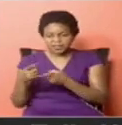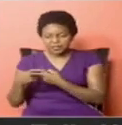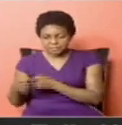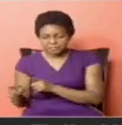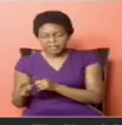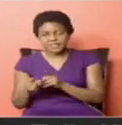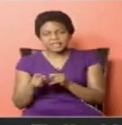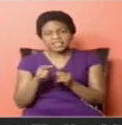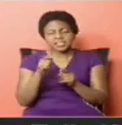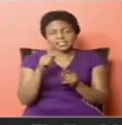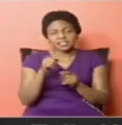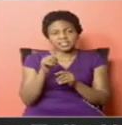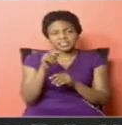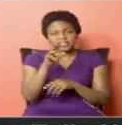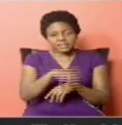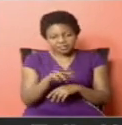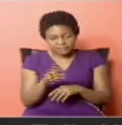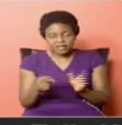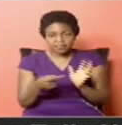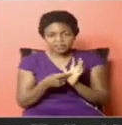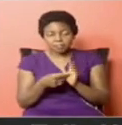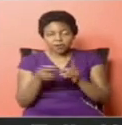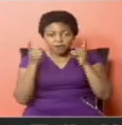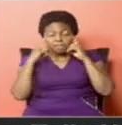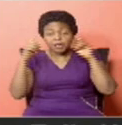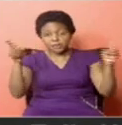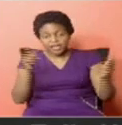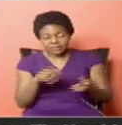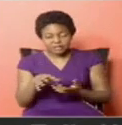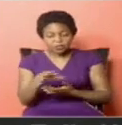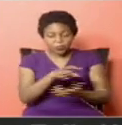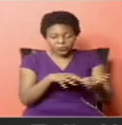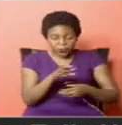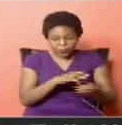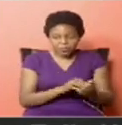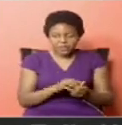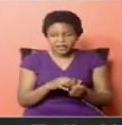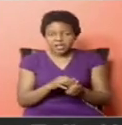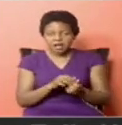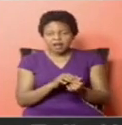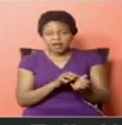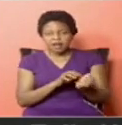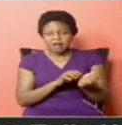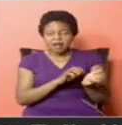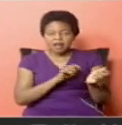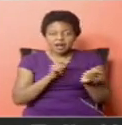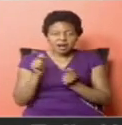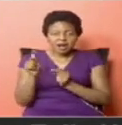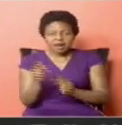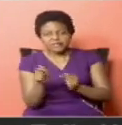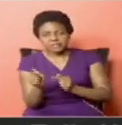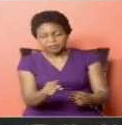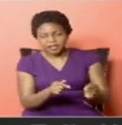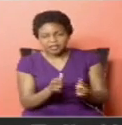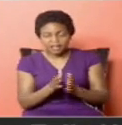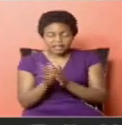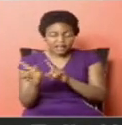of injustices: violence, exploitation, harassment, and